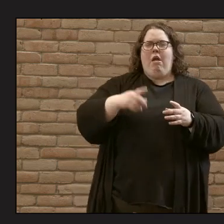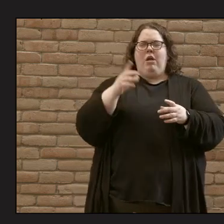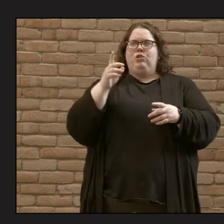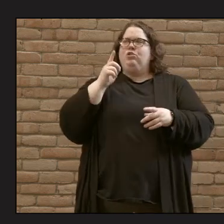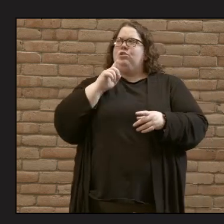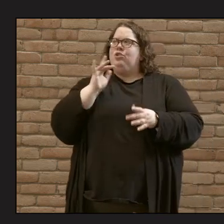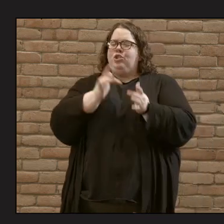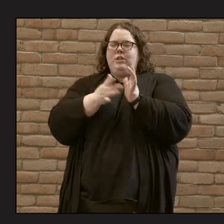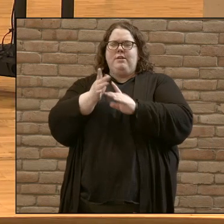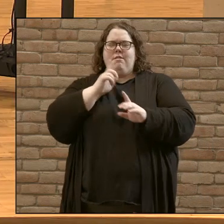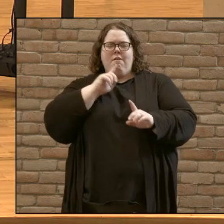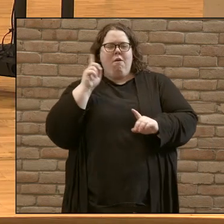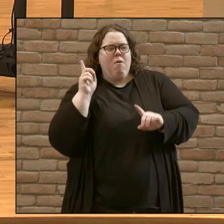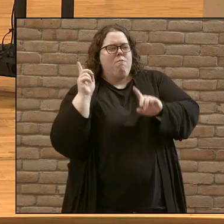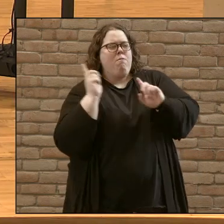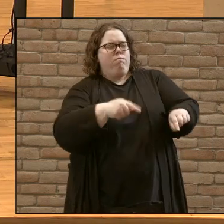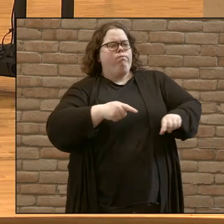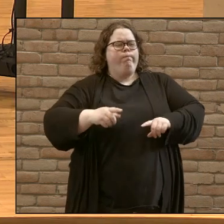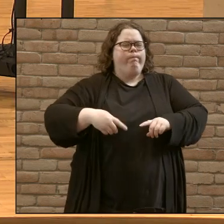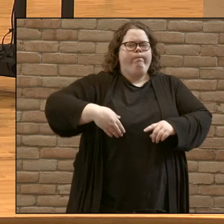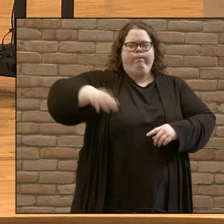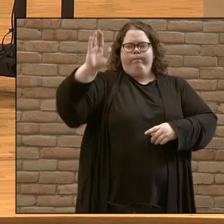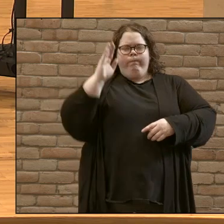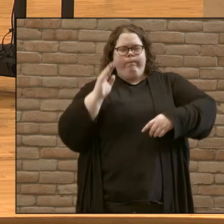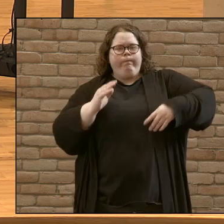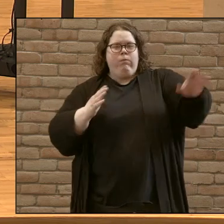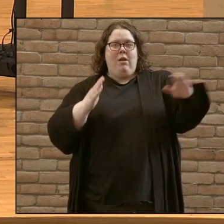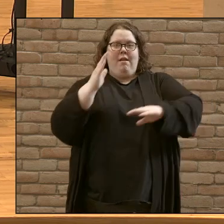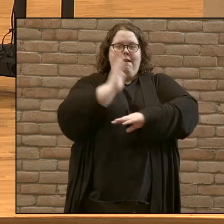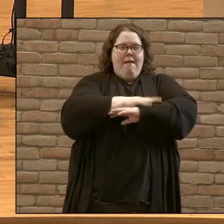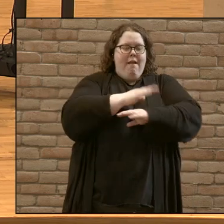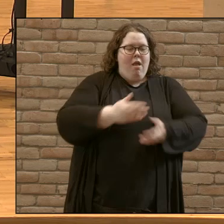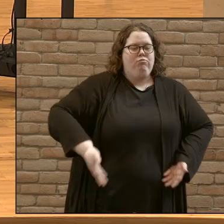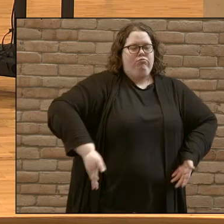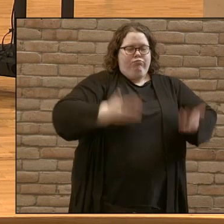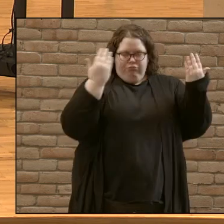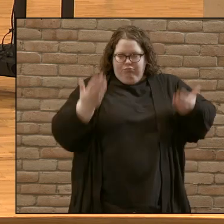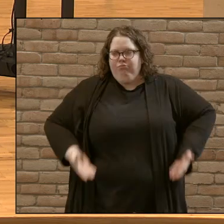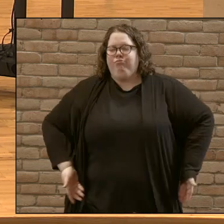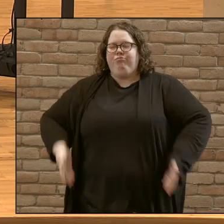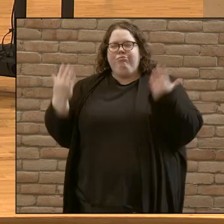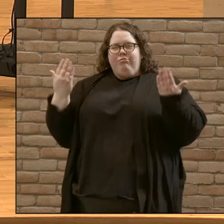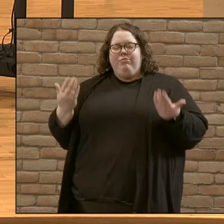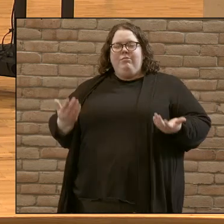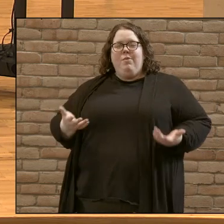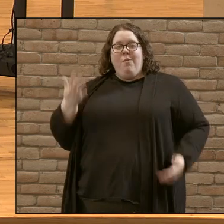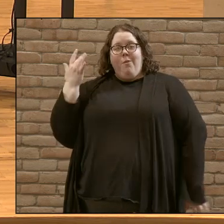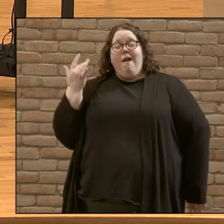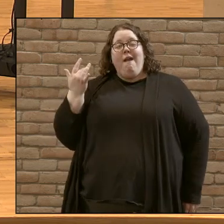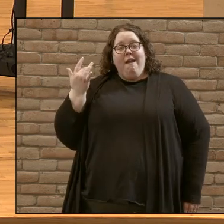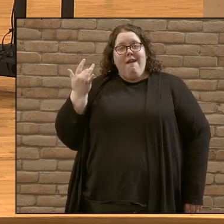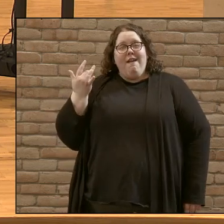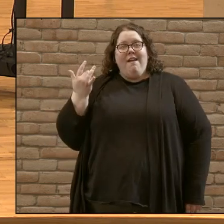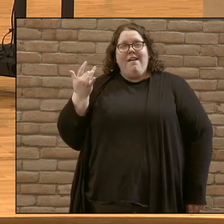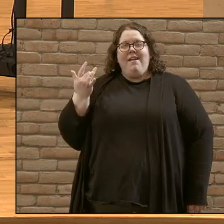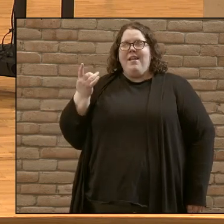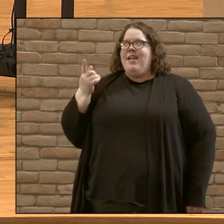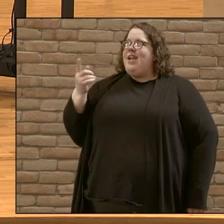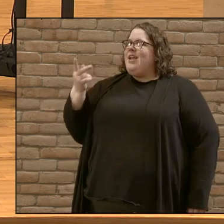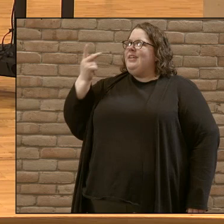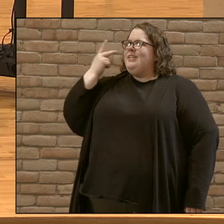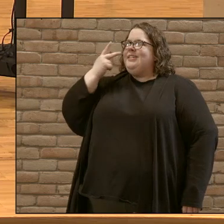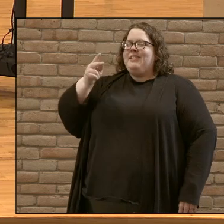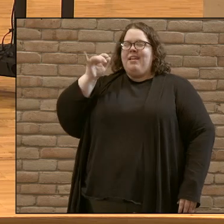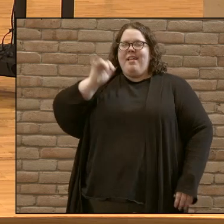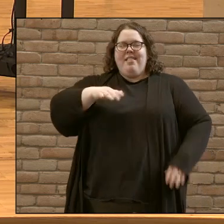of Peace starts flipping tables because he is seeing the house of